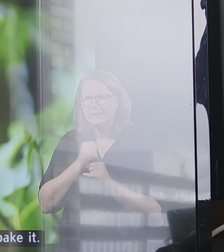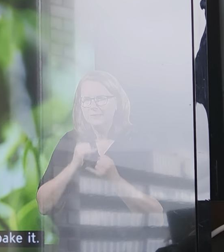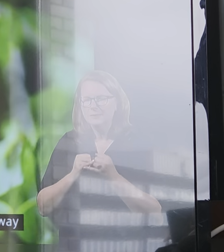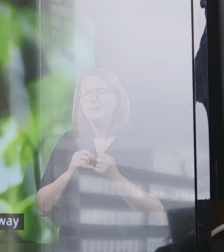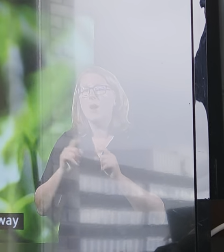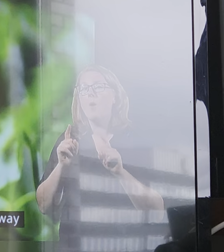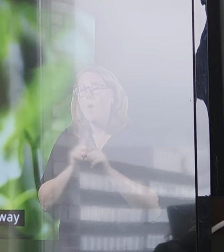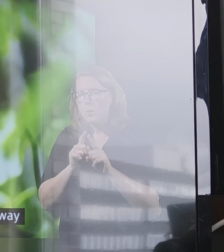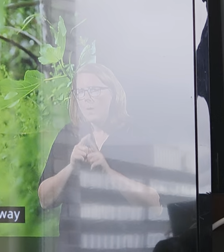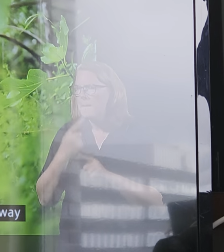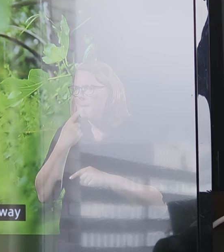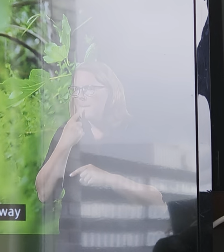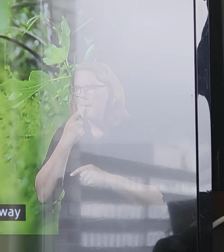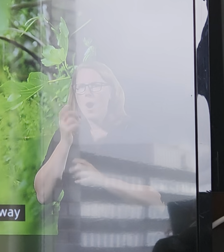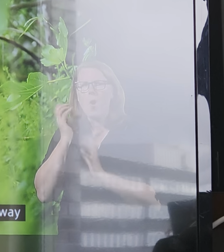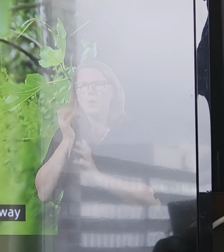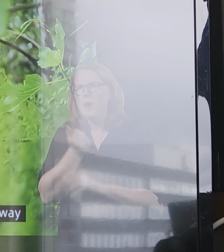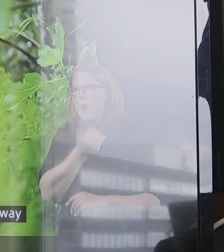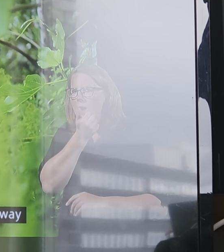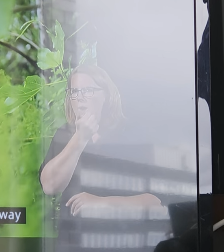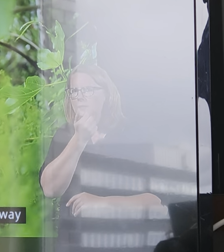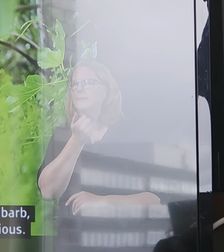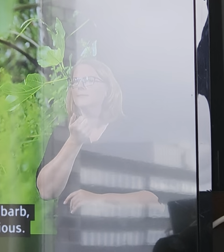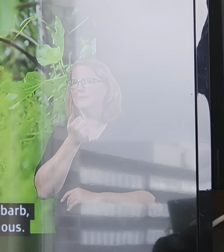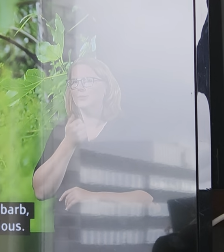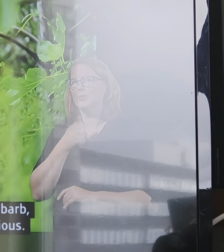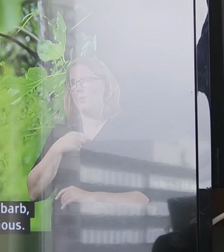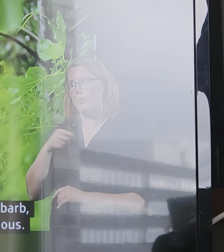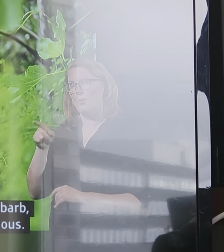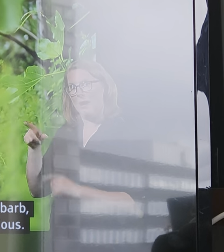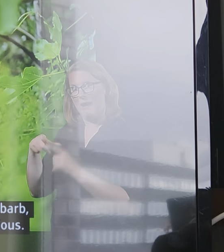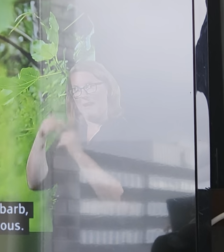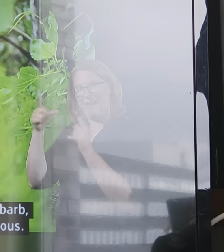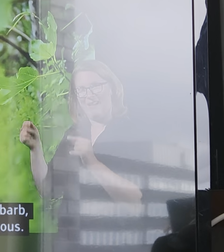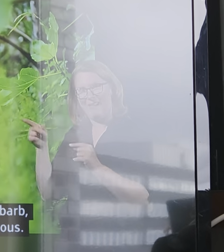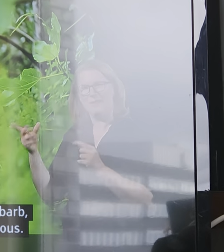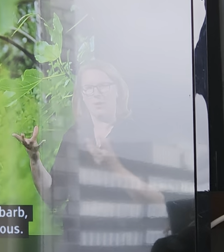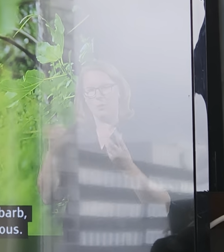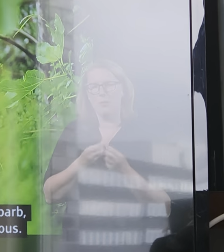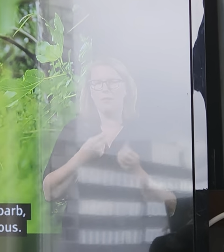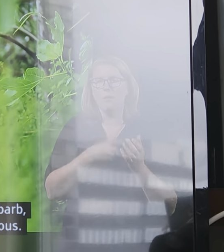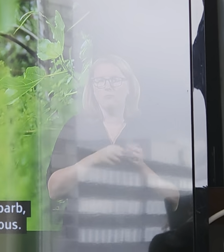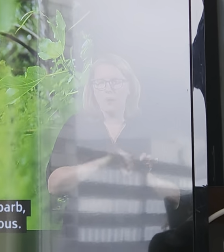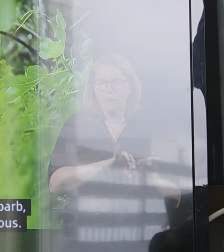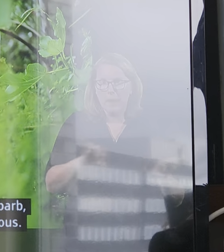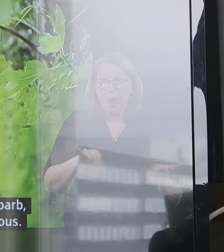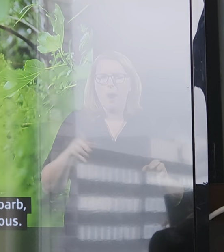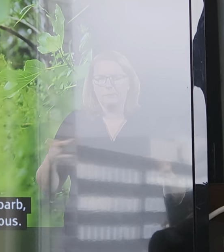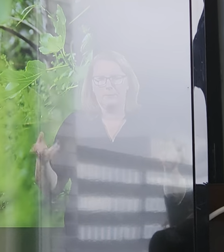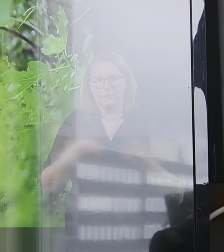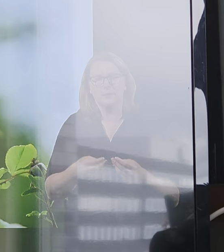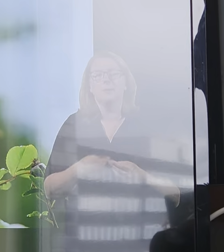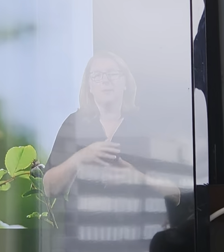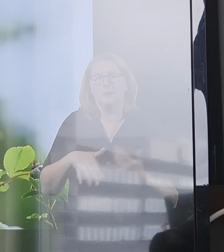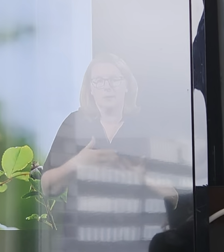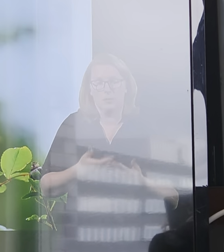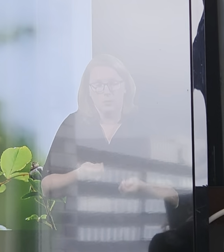I'll bake it. Then I'll take the leaf away and I'm left with coconut infused rhubarb, which is absolutely